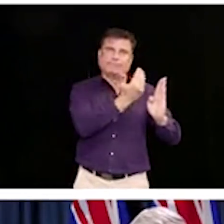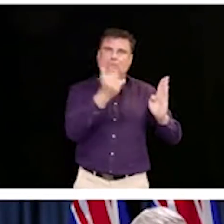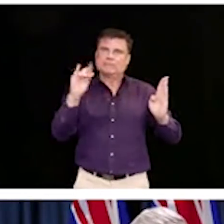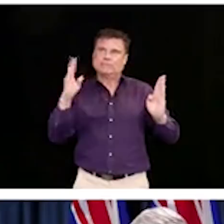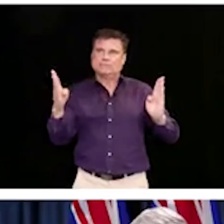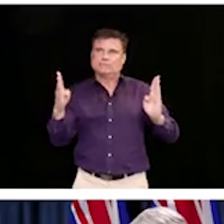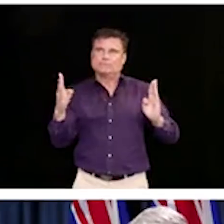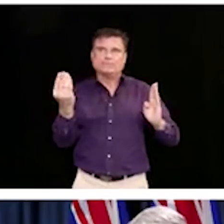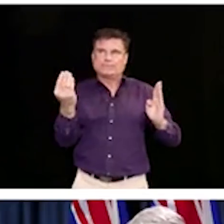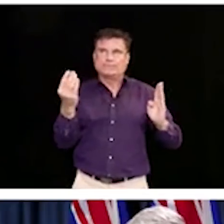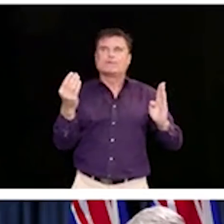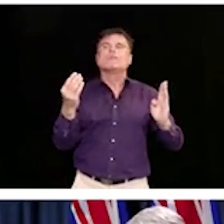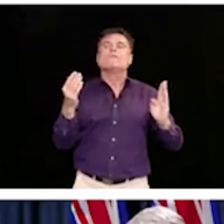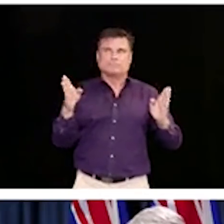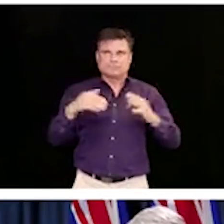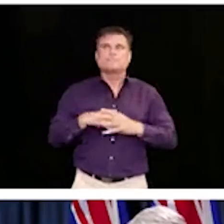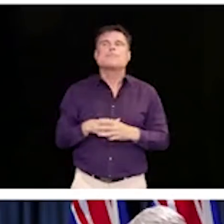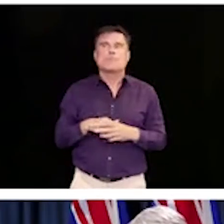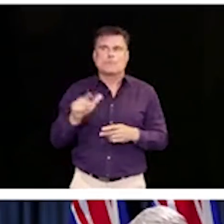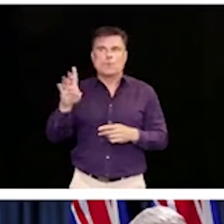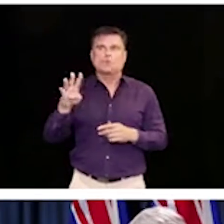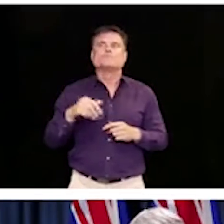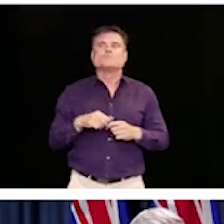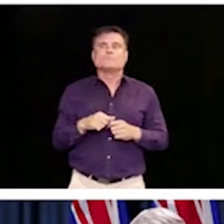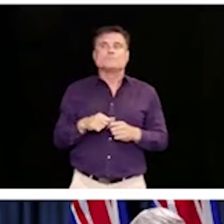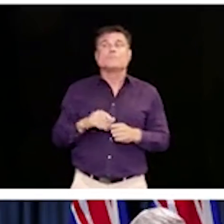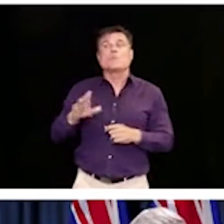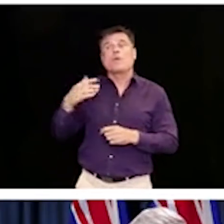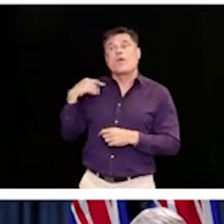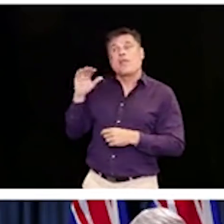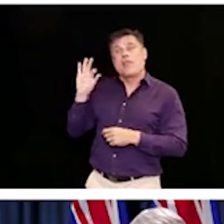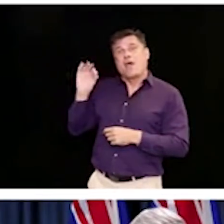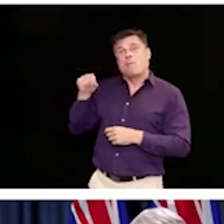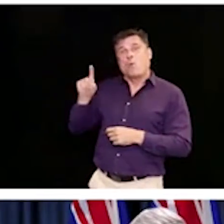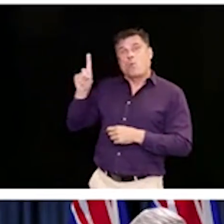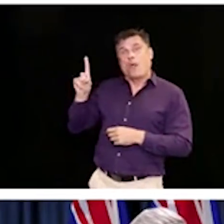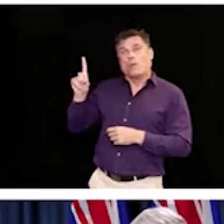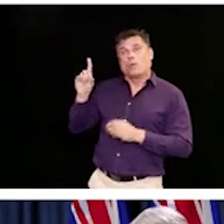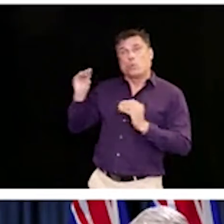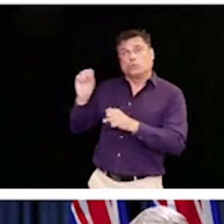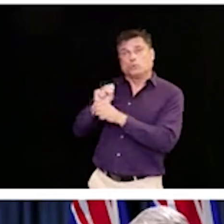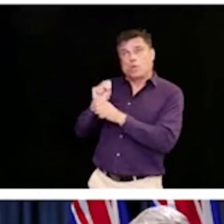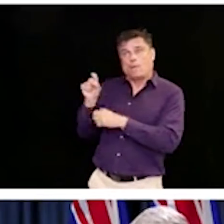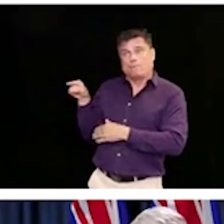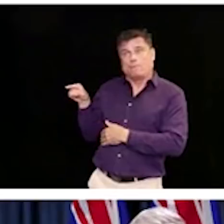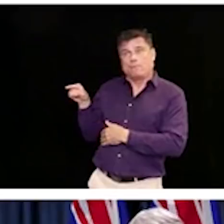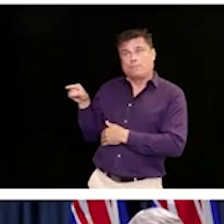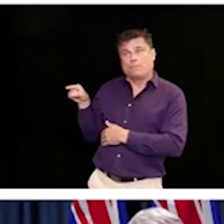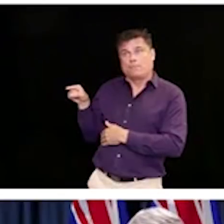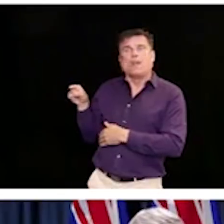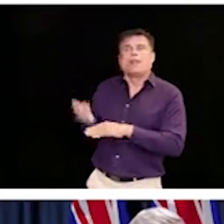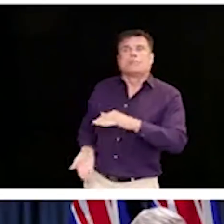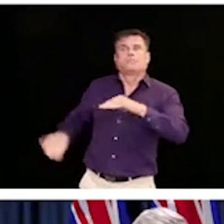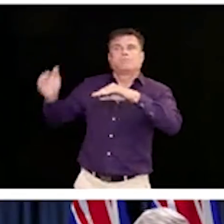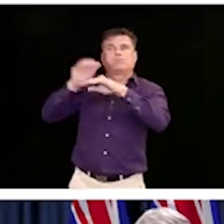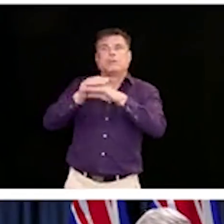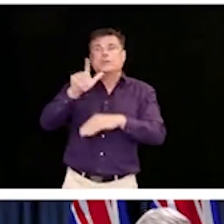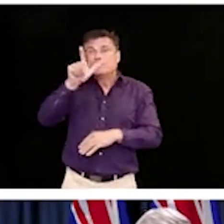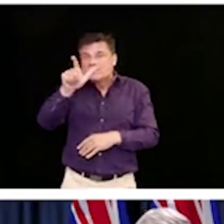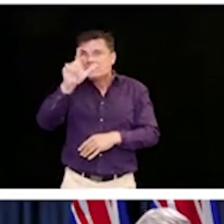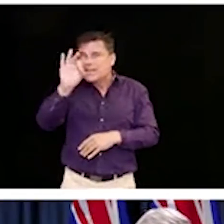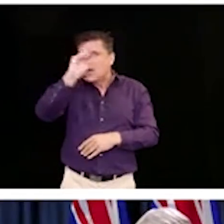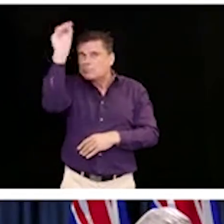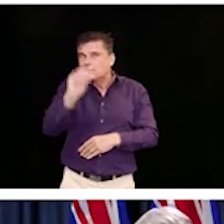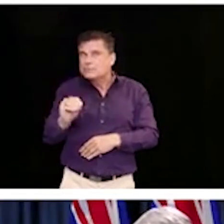age category rose sharply from 9.1% in February to 29.1% in